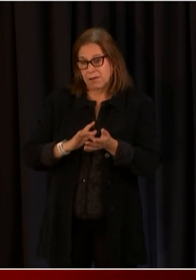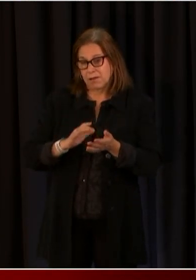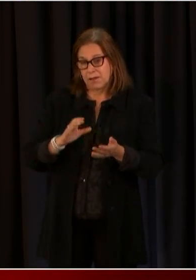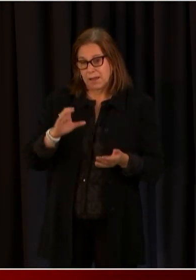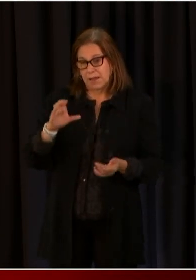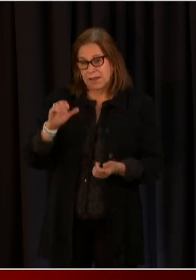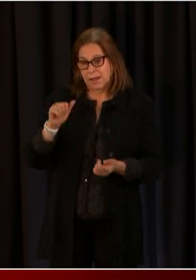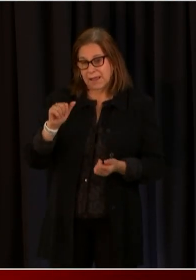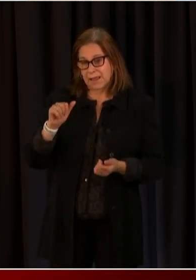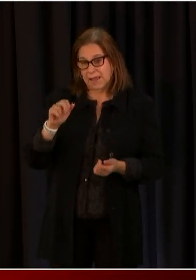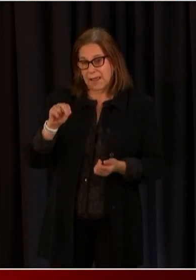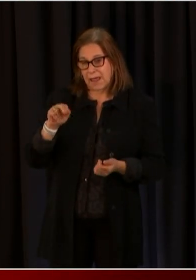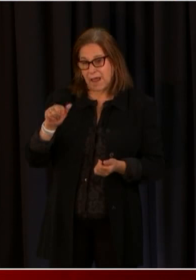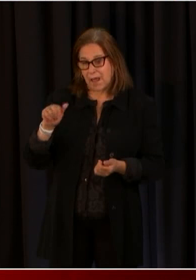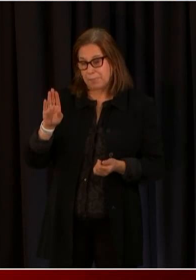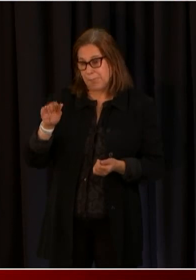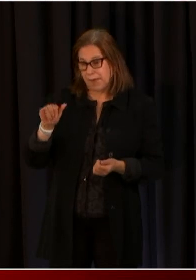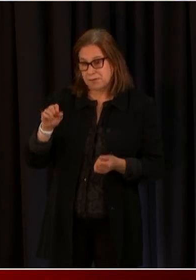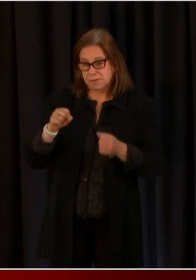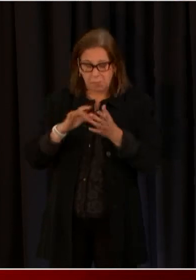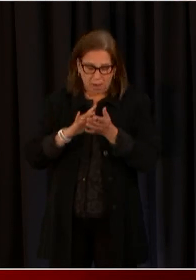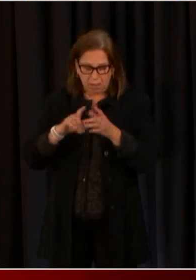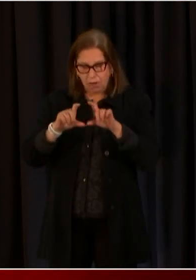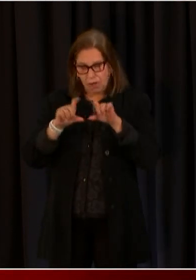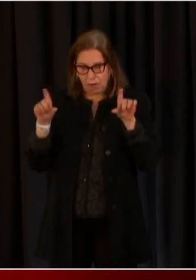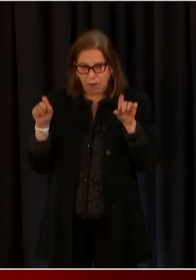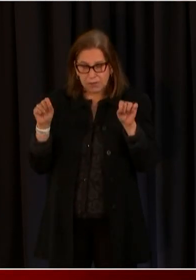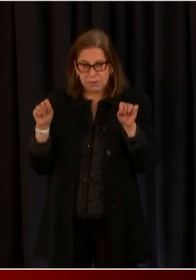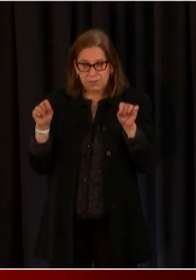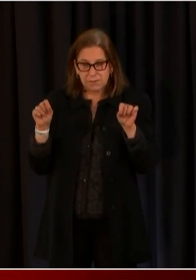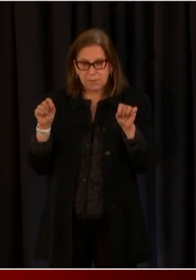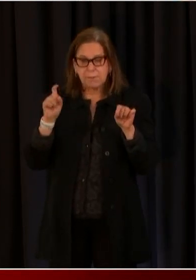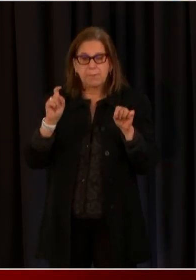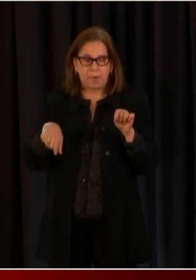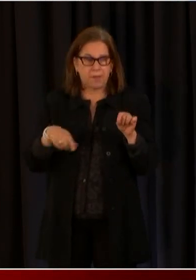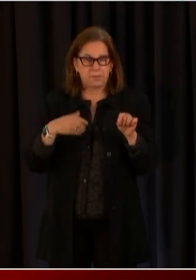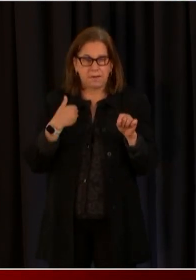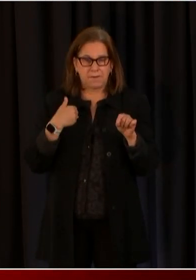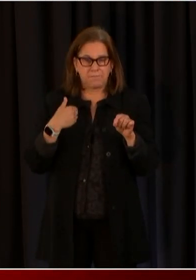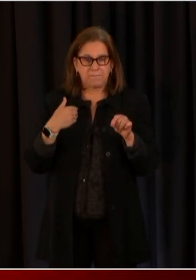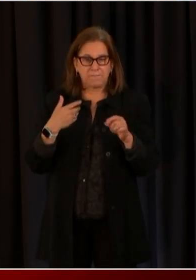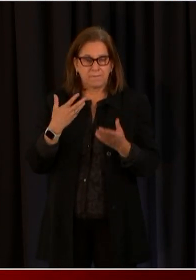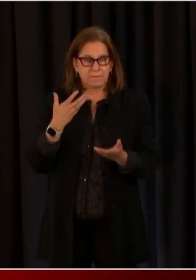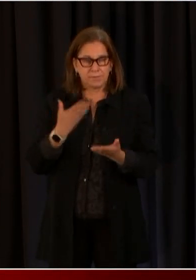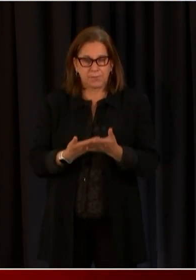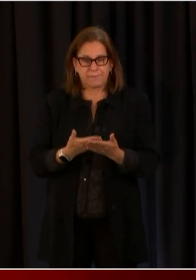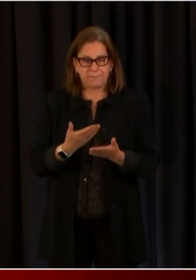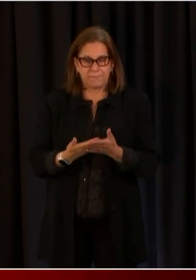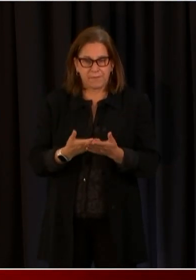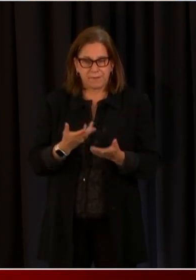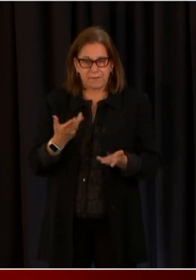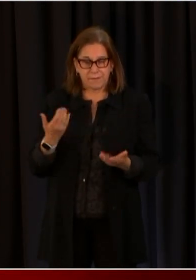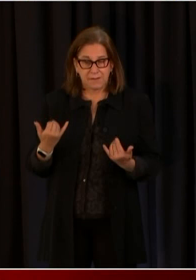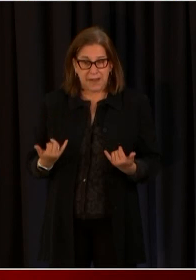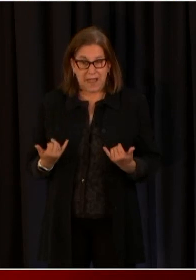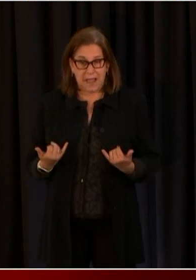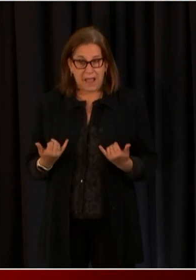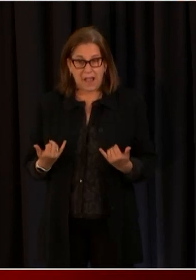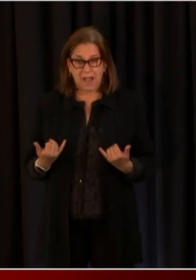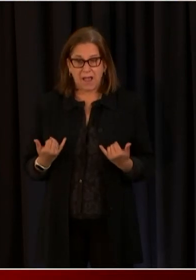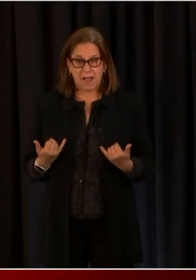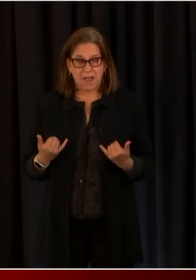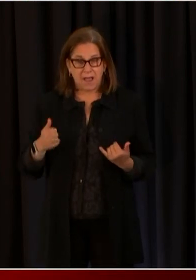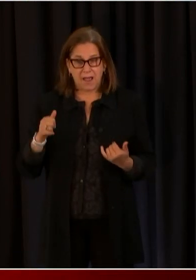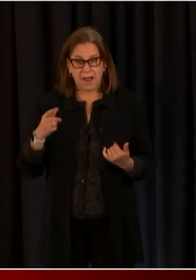cards must also have a valid expiration date. So today is April 19th. We're